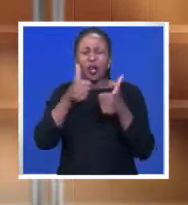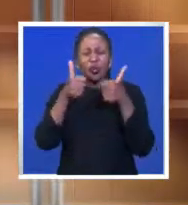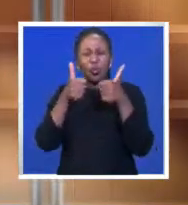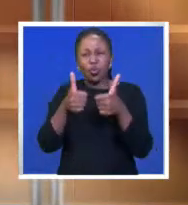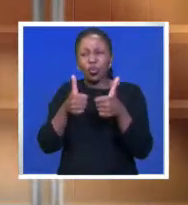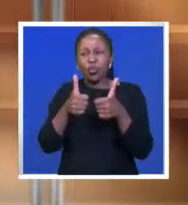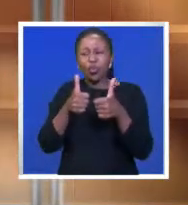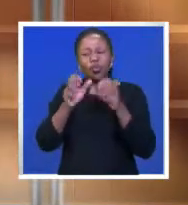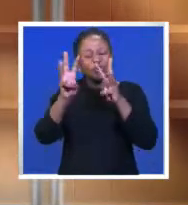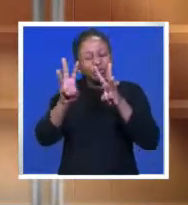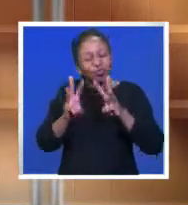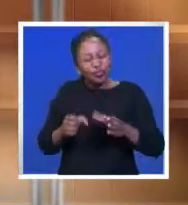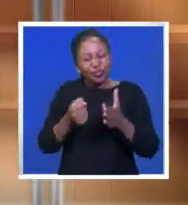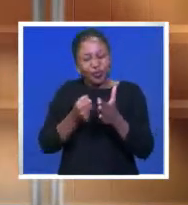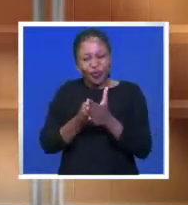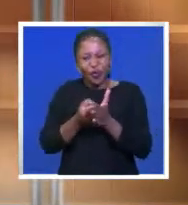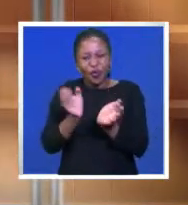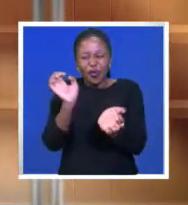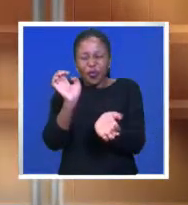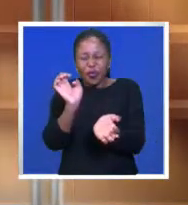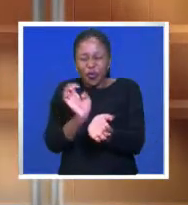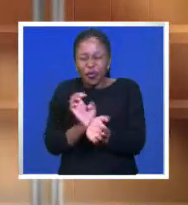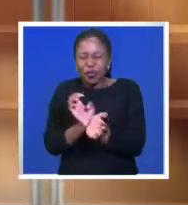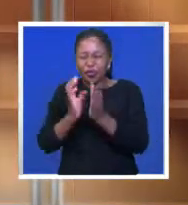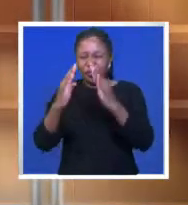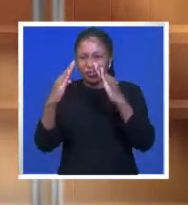my dear Lena? Now, when I talk about